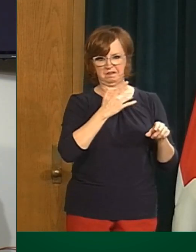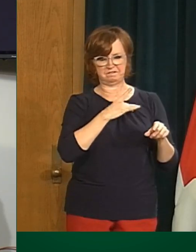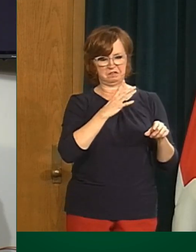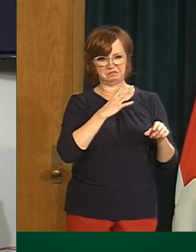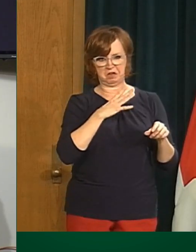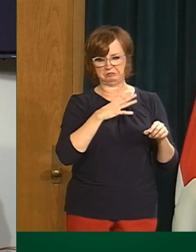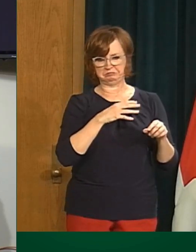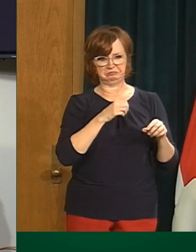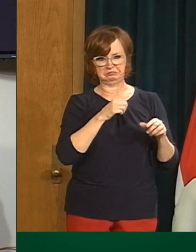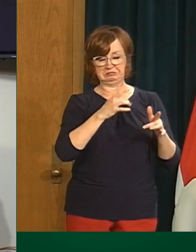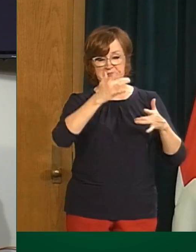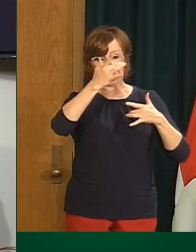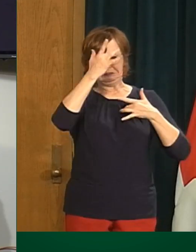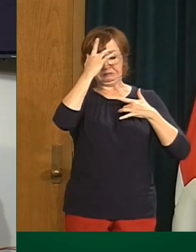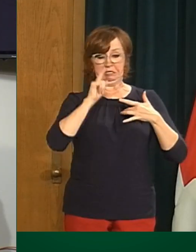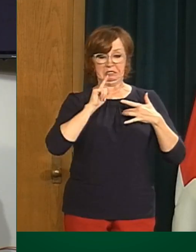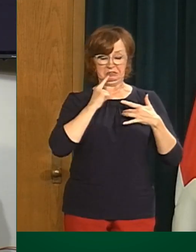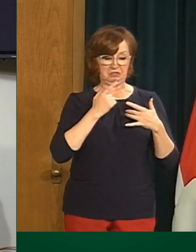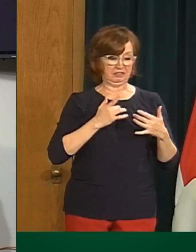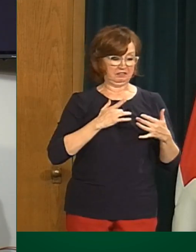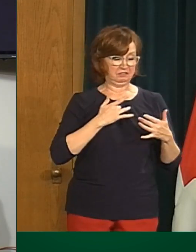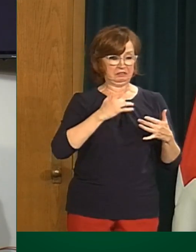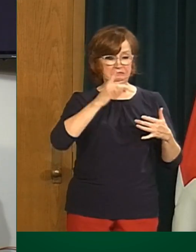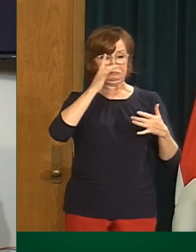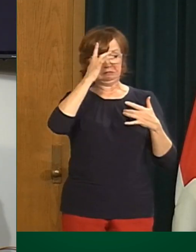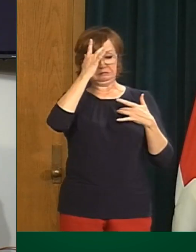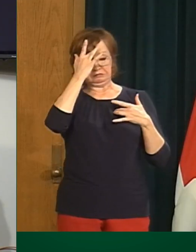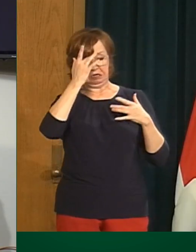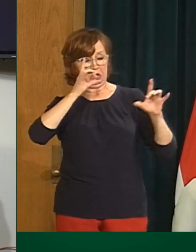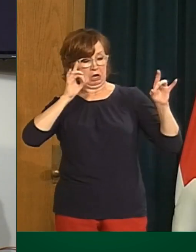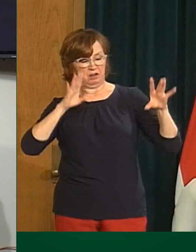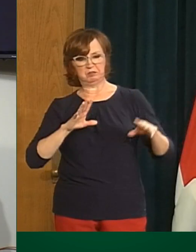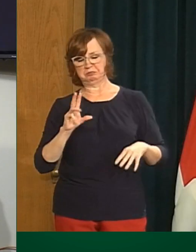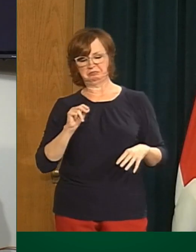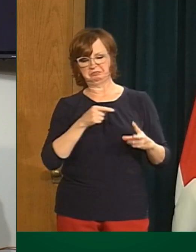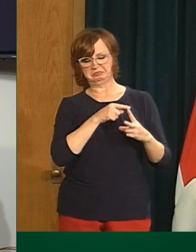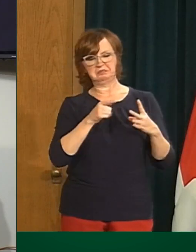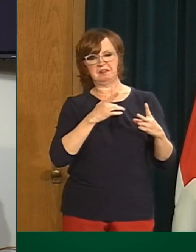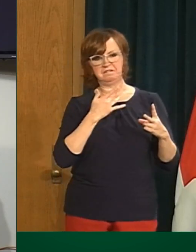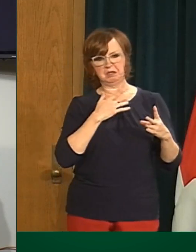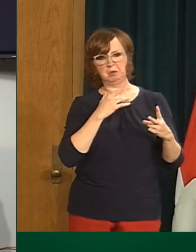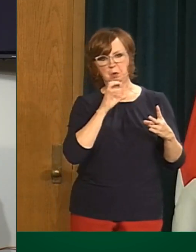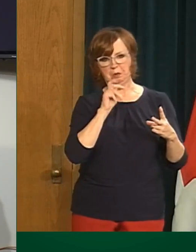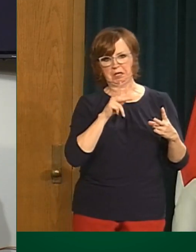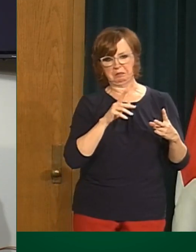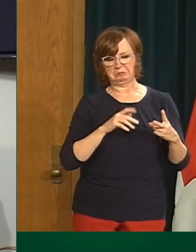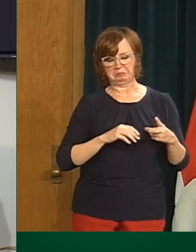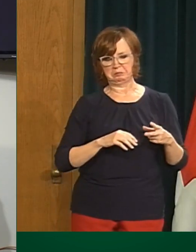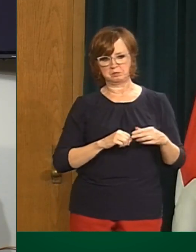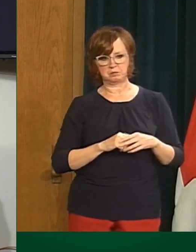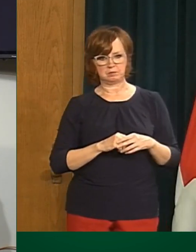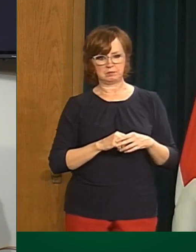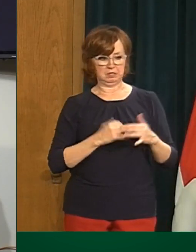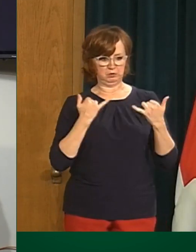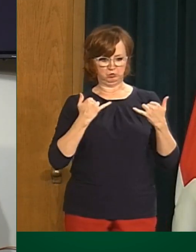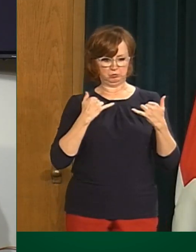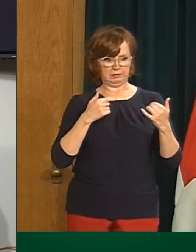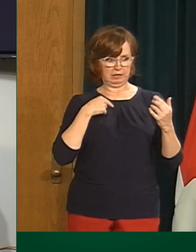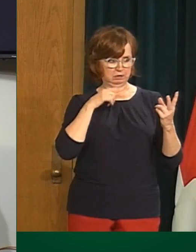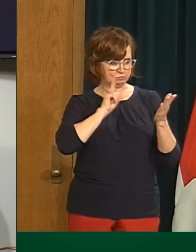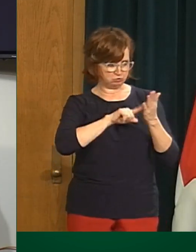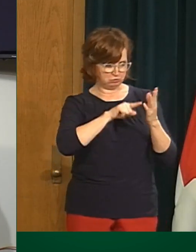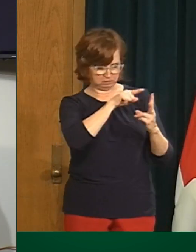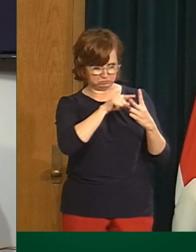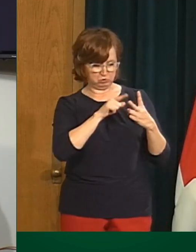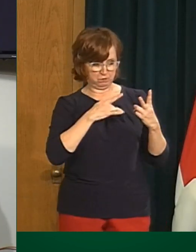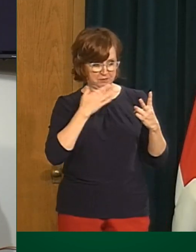mild symptoms, and even for today's monitoring, these symptoms quite recovered. So I